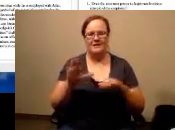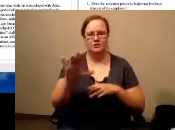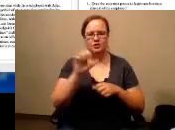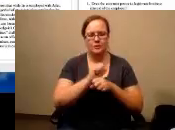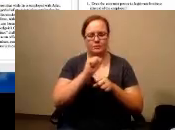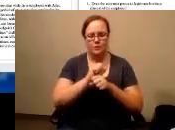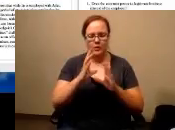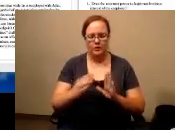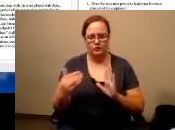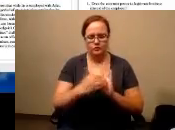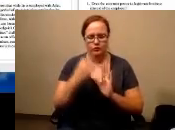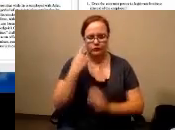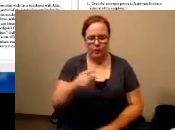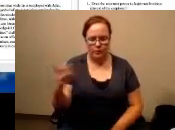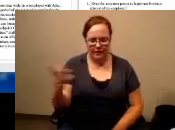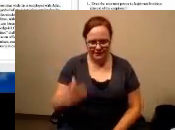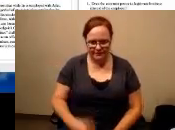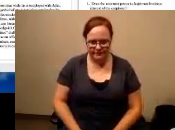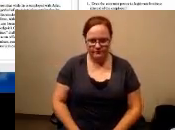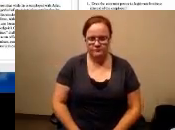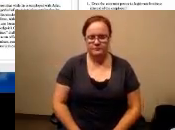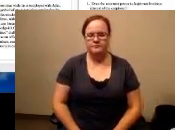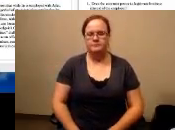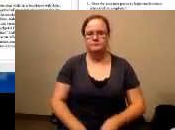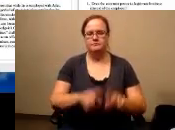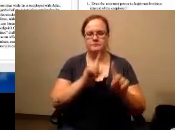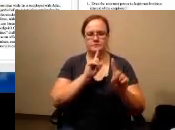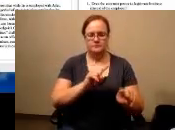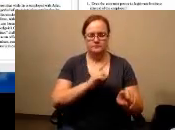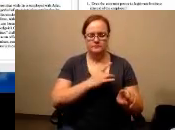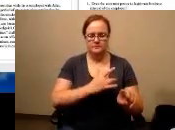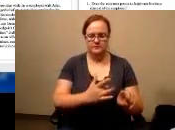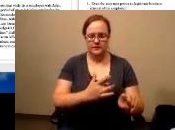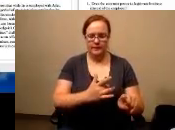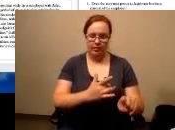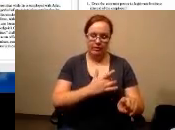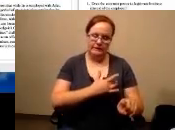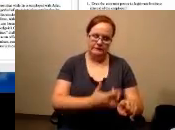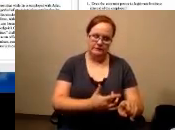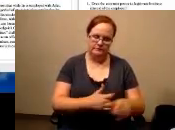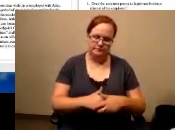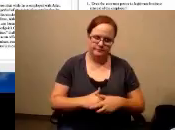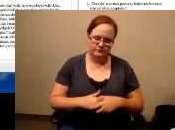for? And the answer is typically,